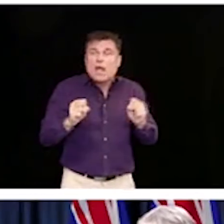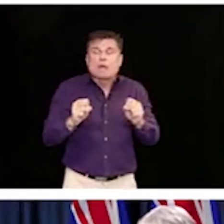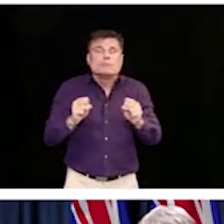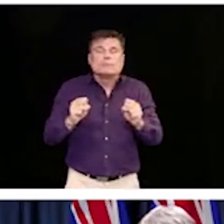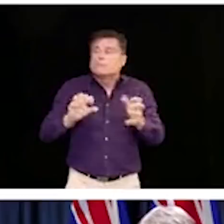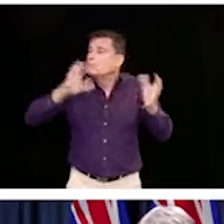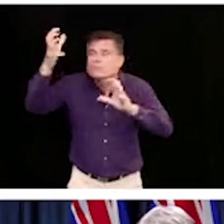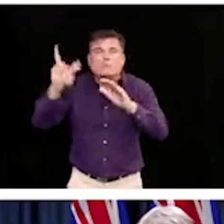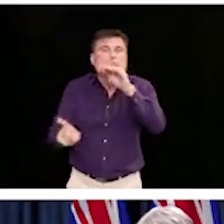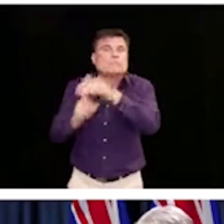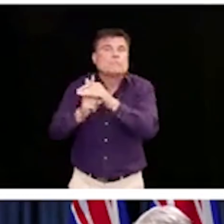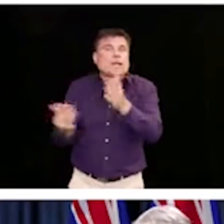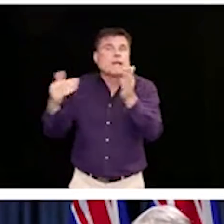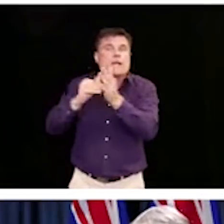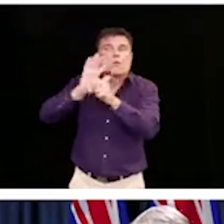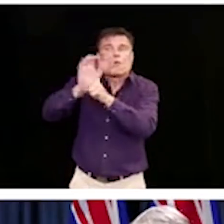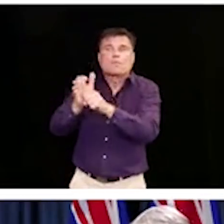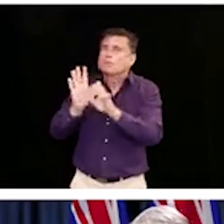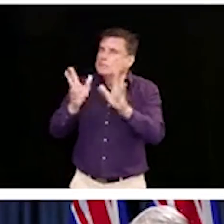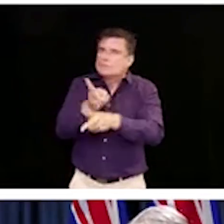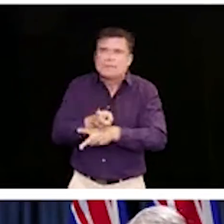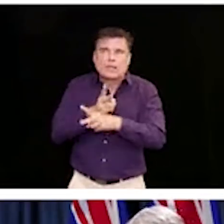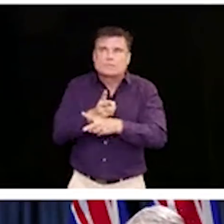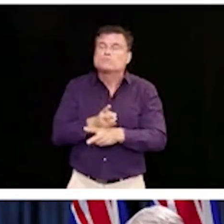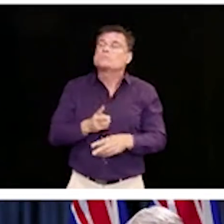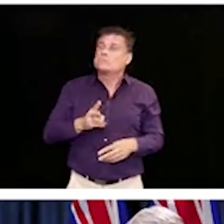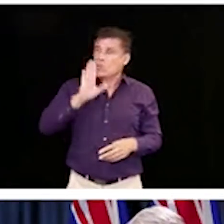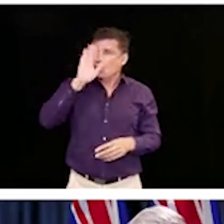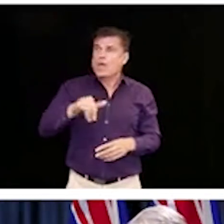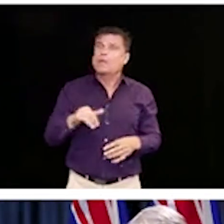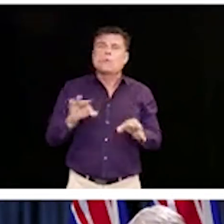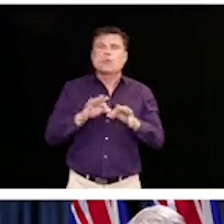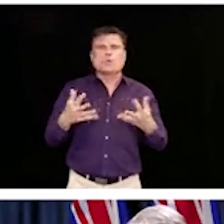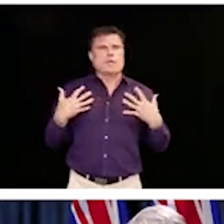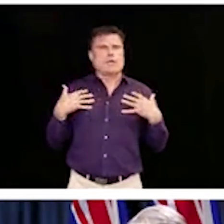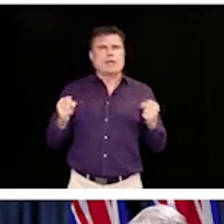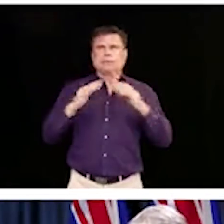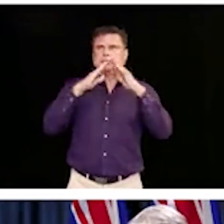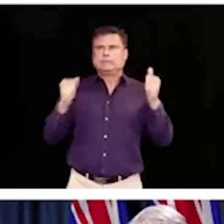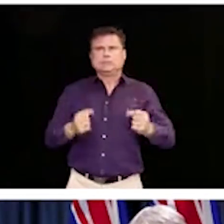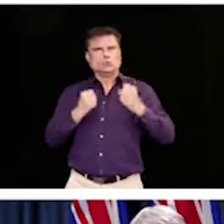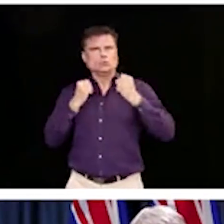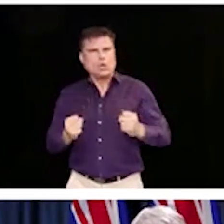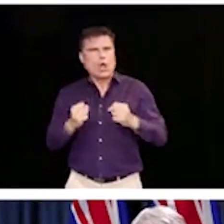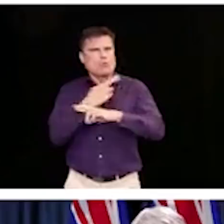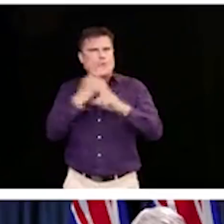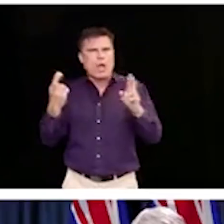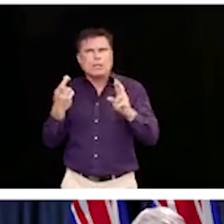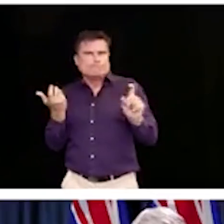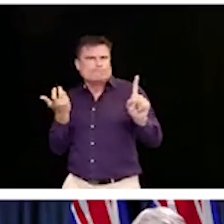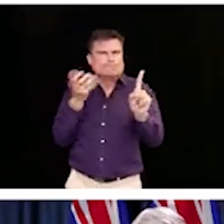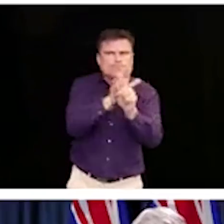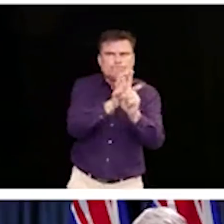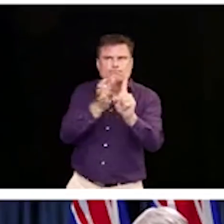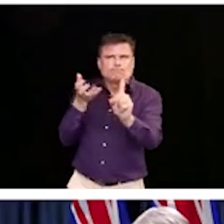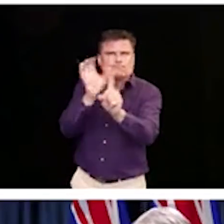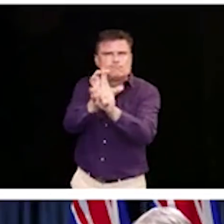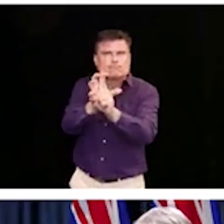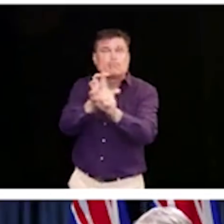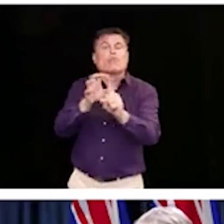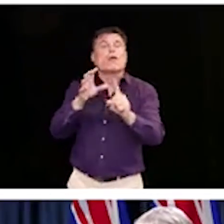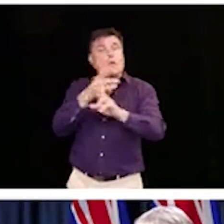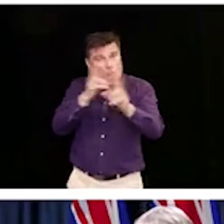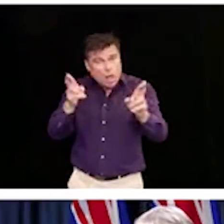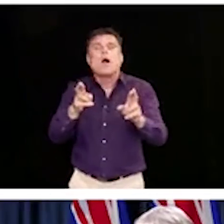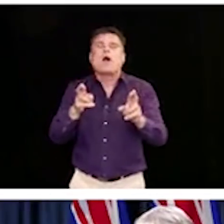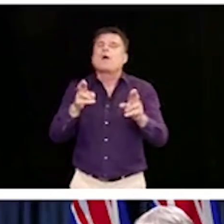we know that a strong public health response is, in fact, a strong economic recovery response. We flatten